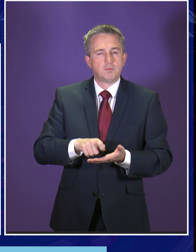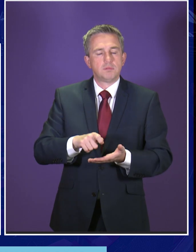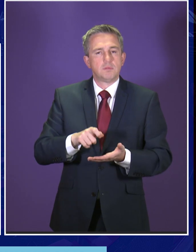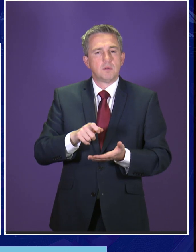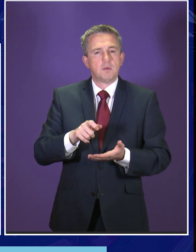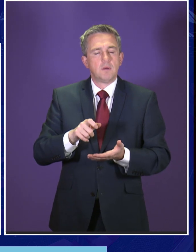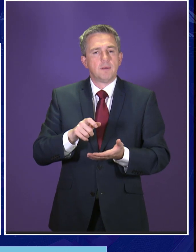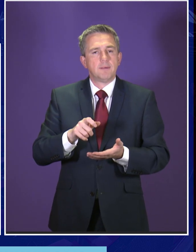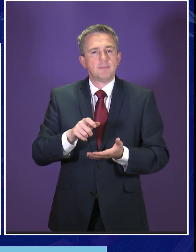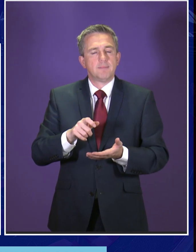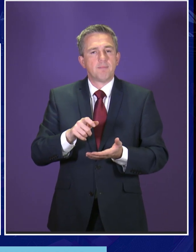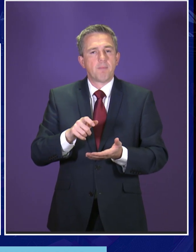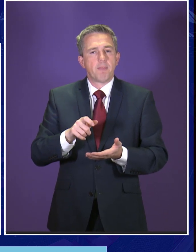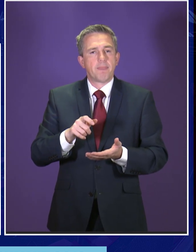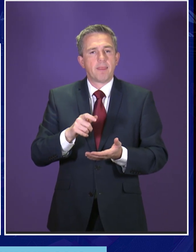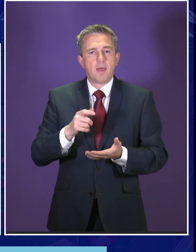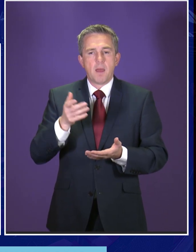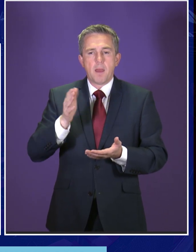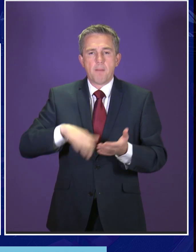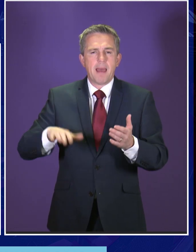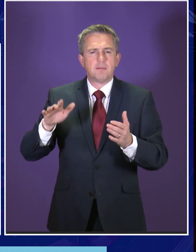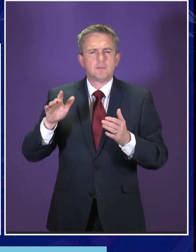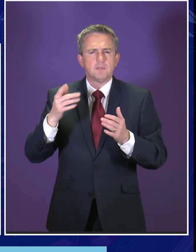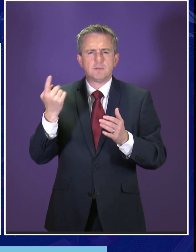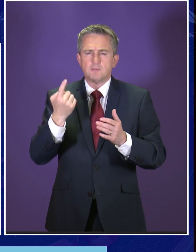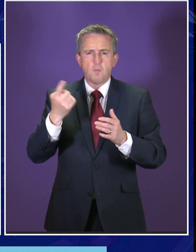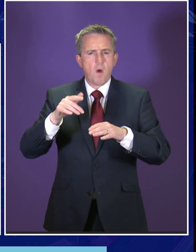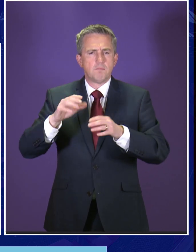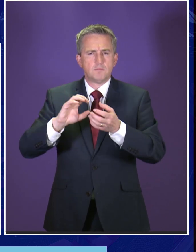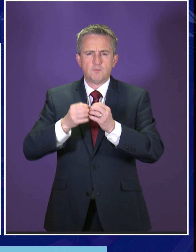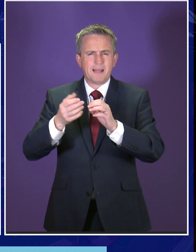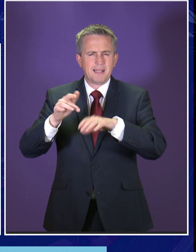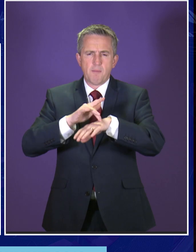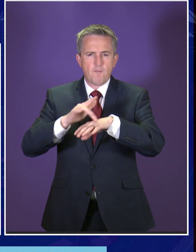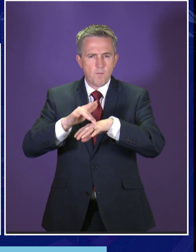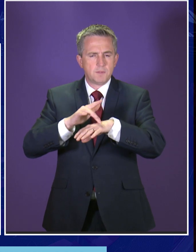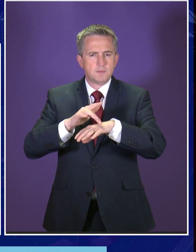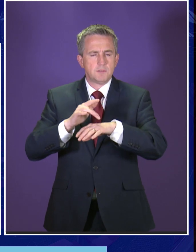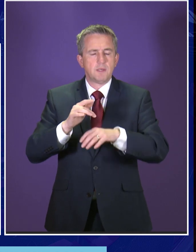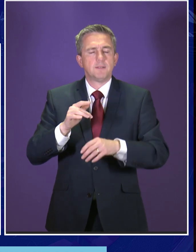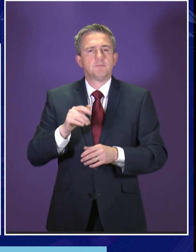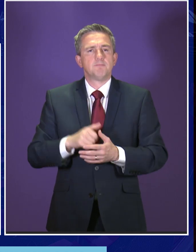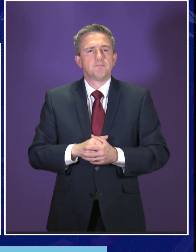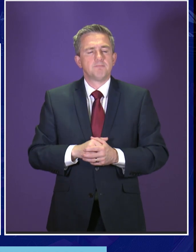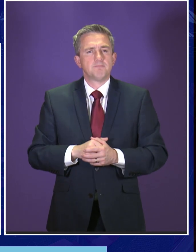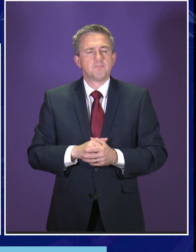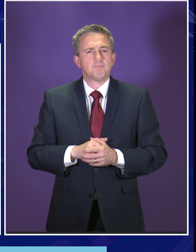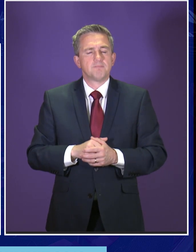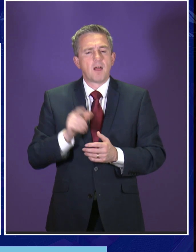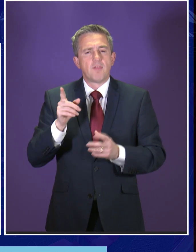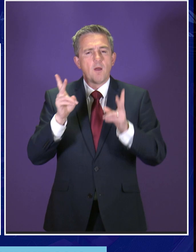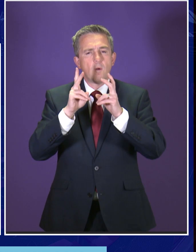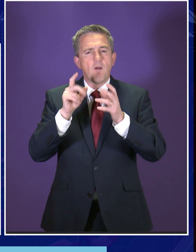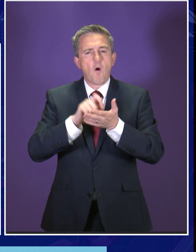the beautiful performance from Feras Charestan and Basil Rajub. Reflecting on jazz, Chinua Achebe said, I